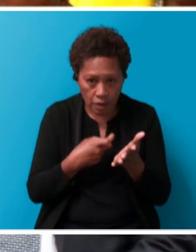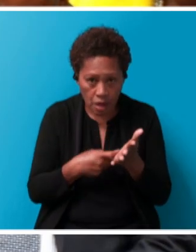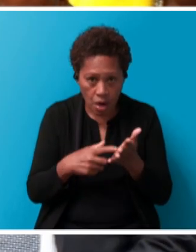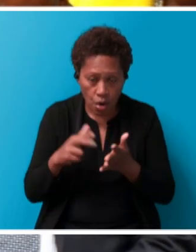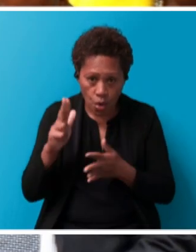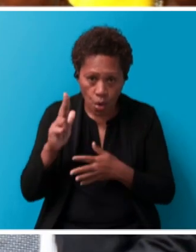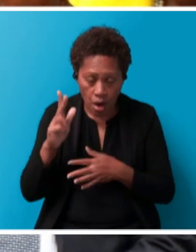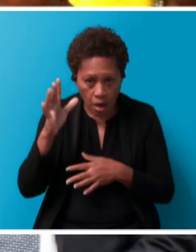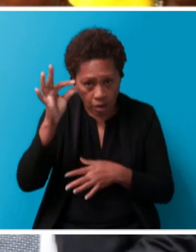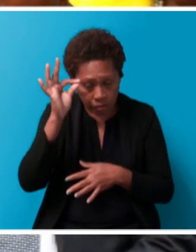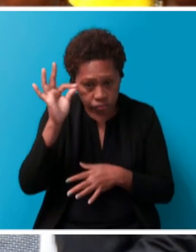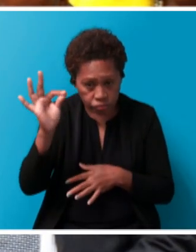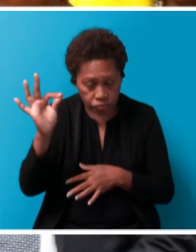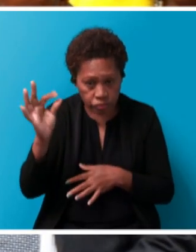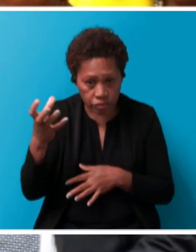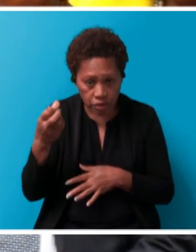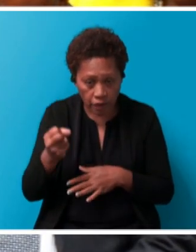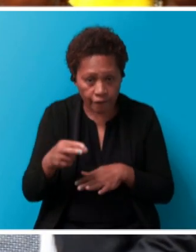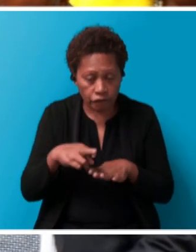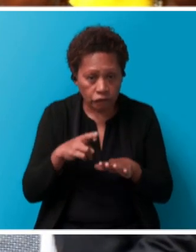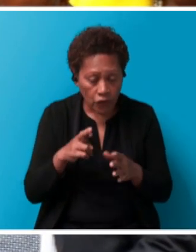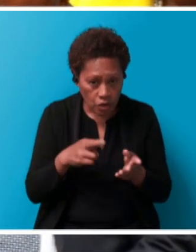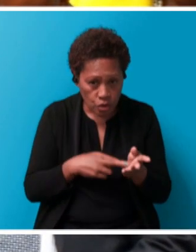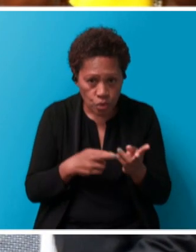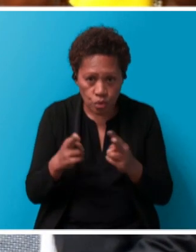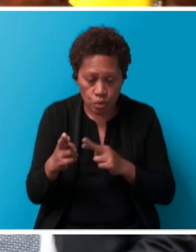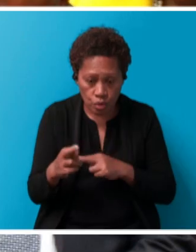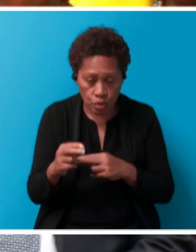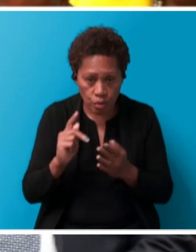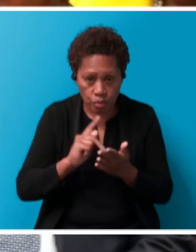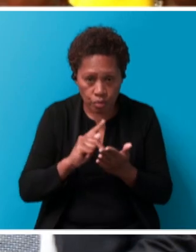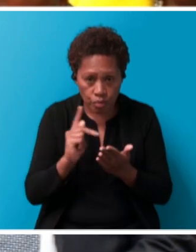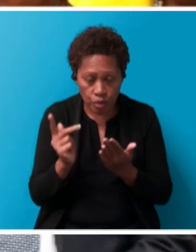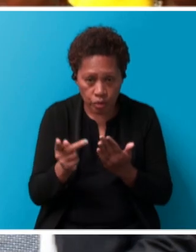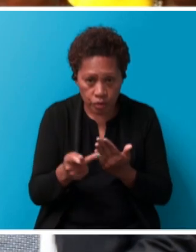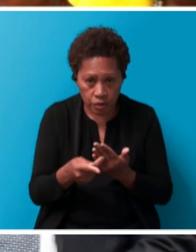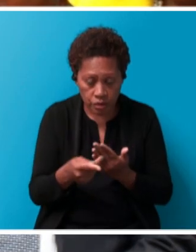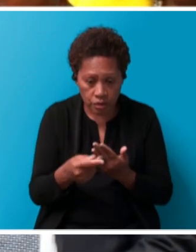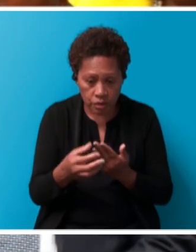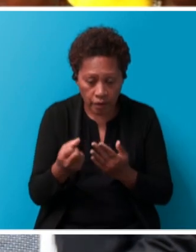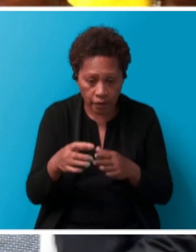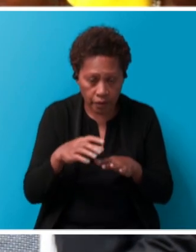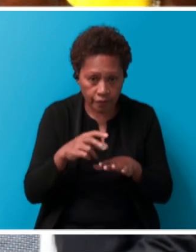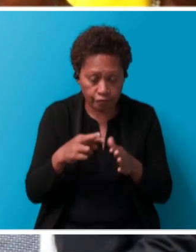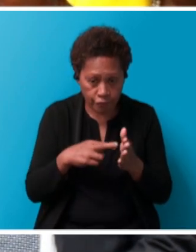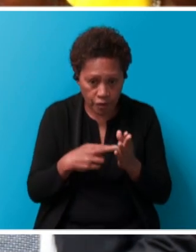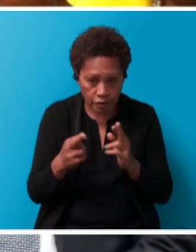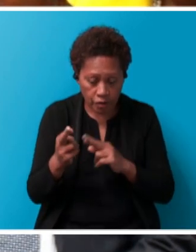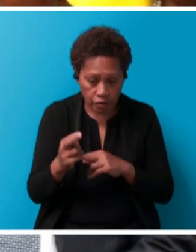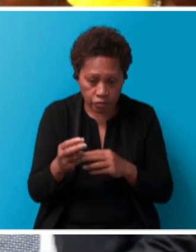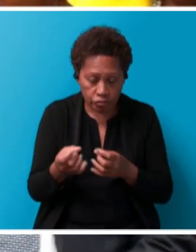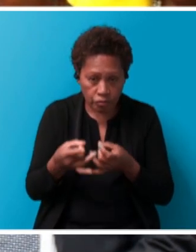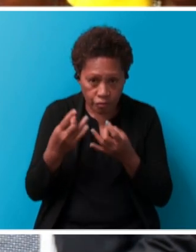Rotuma, rural government stations projects. So the rural government stations was established to provide access